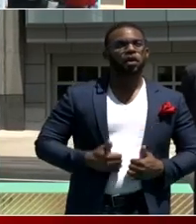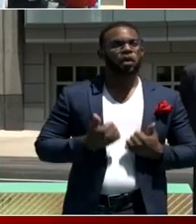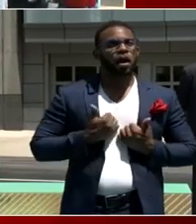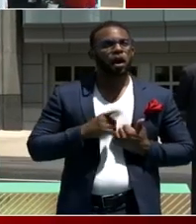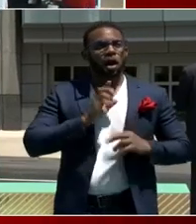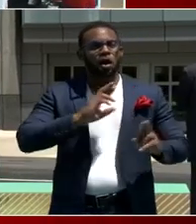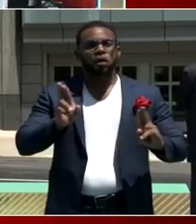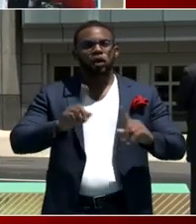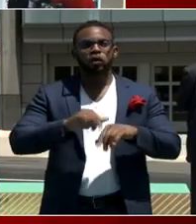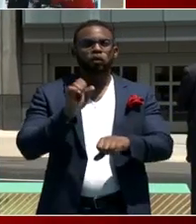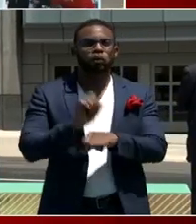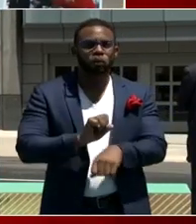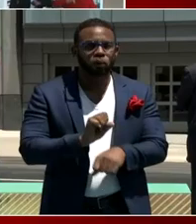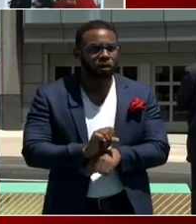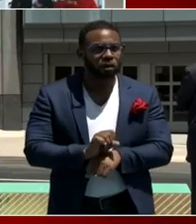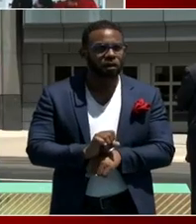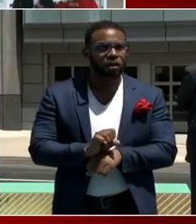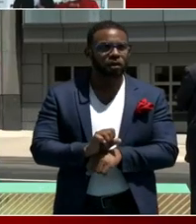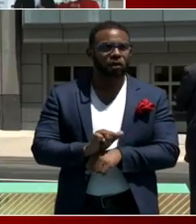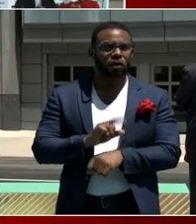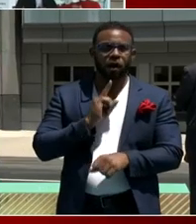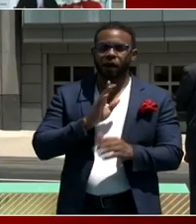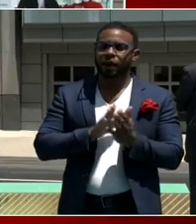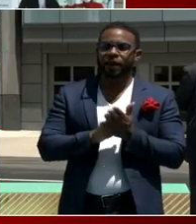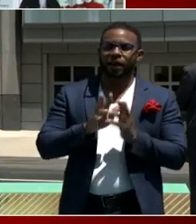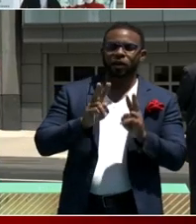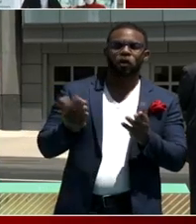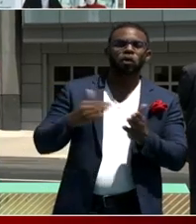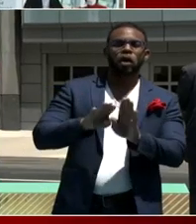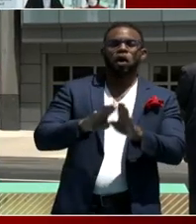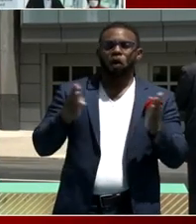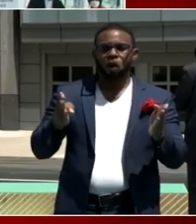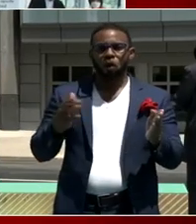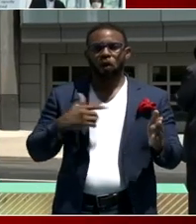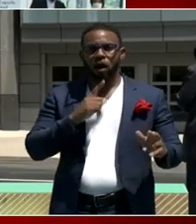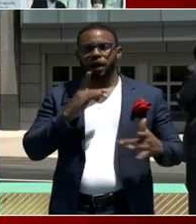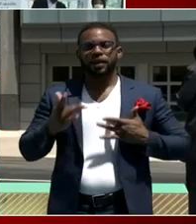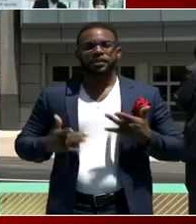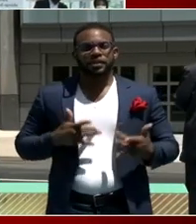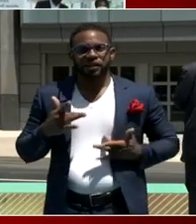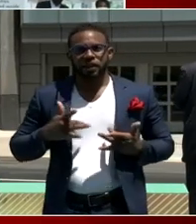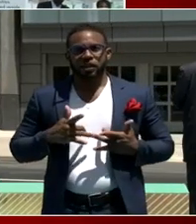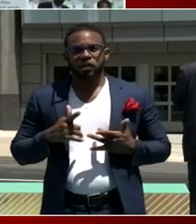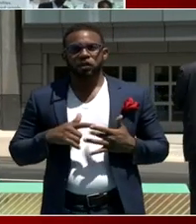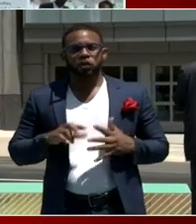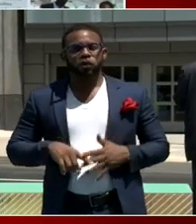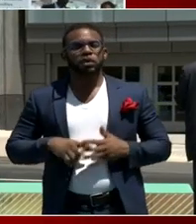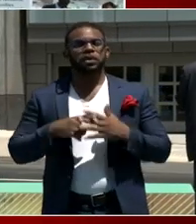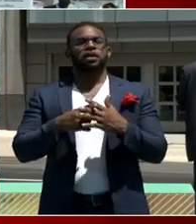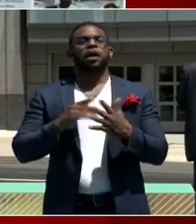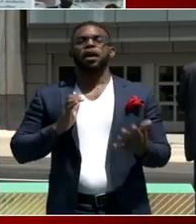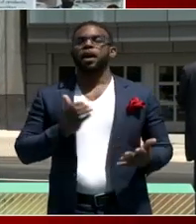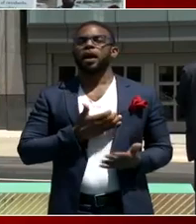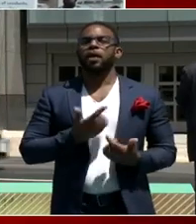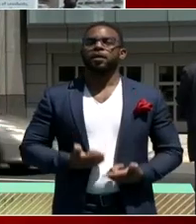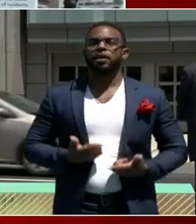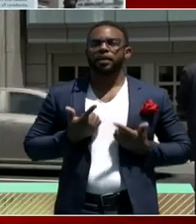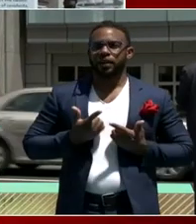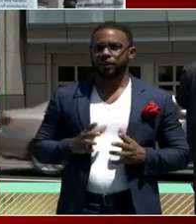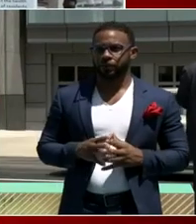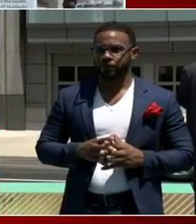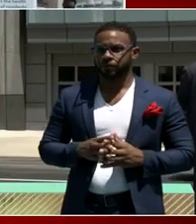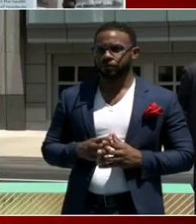residents are ready to work. We are eager to reopen, and we are excited to restart our